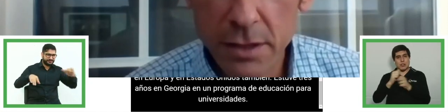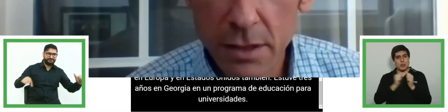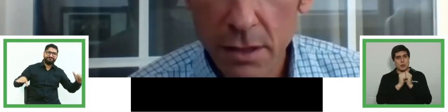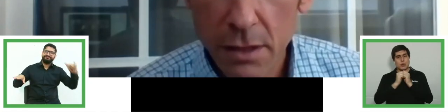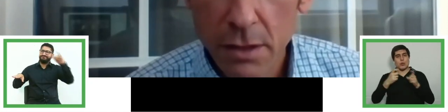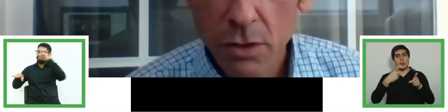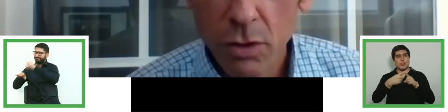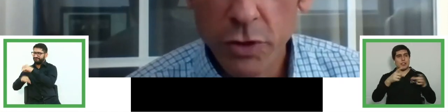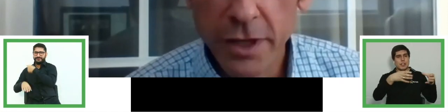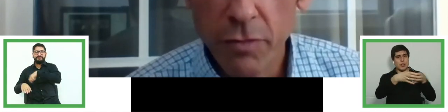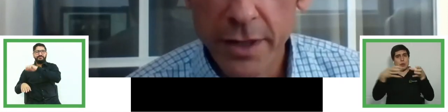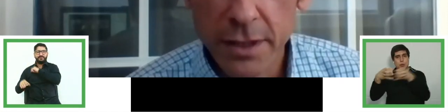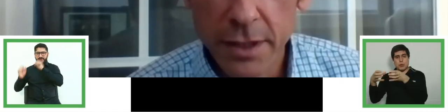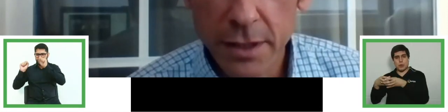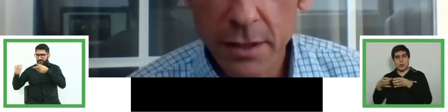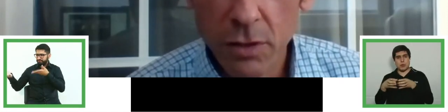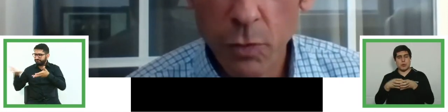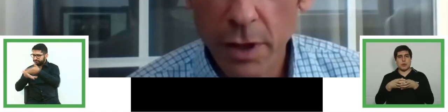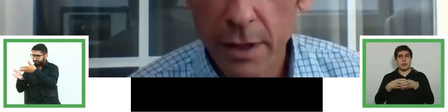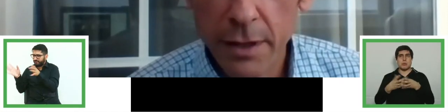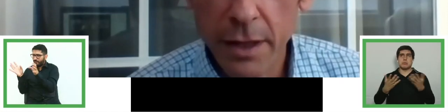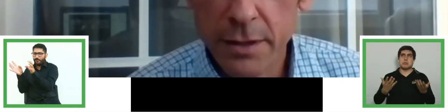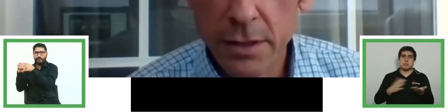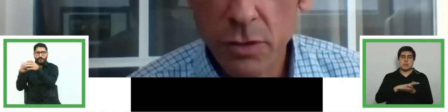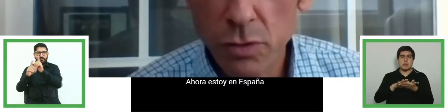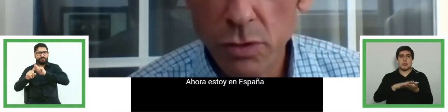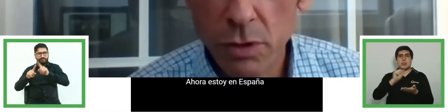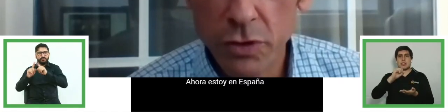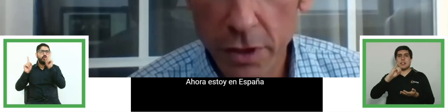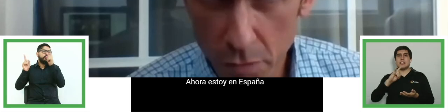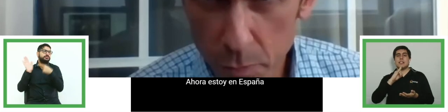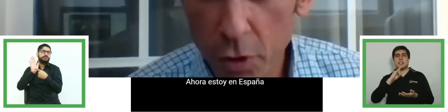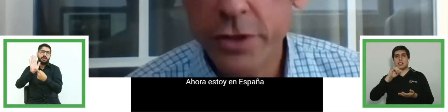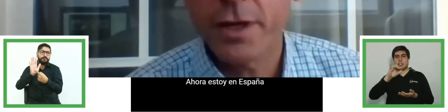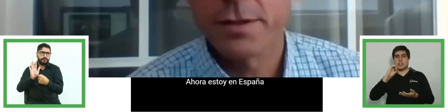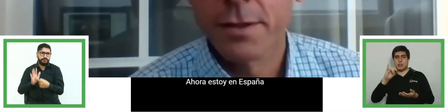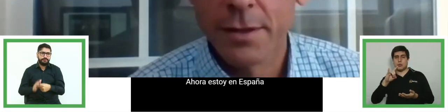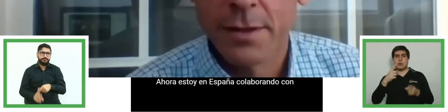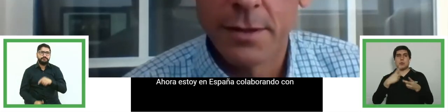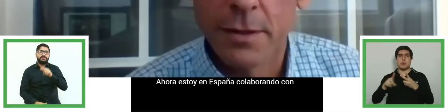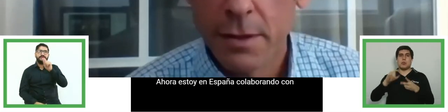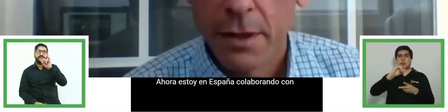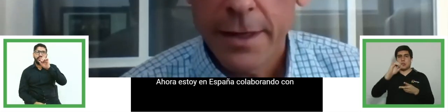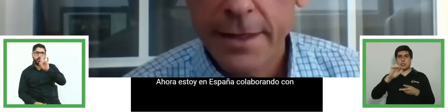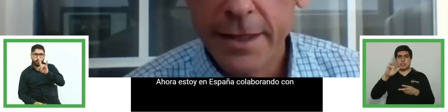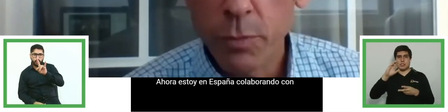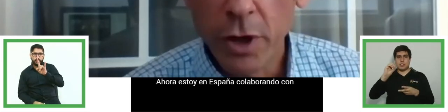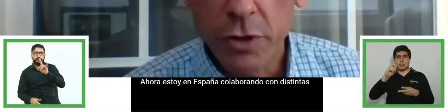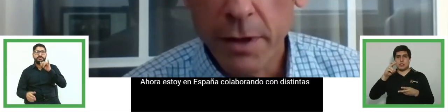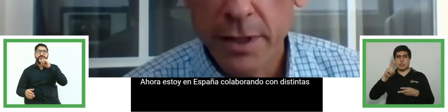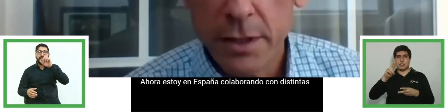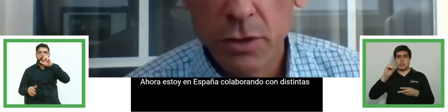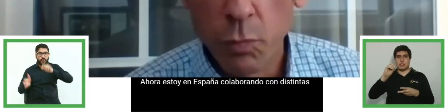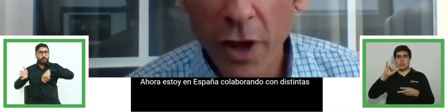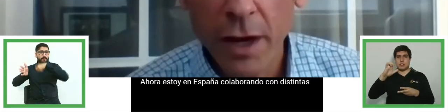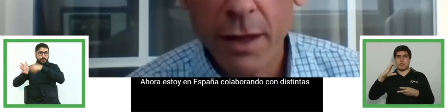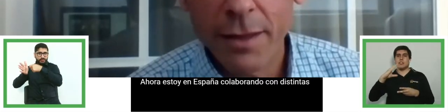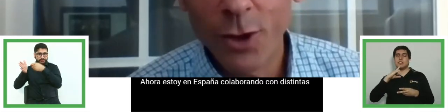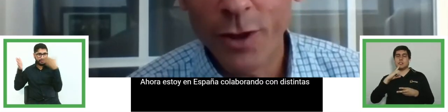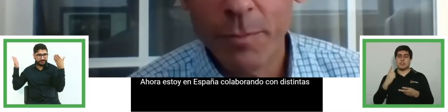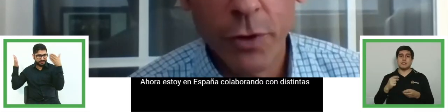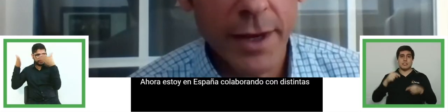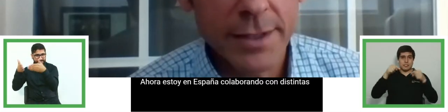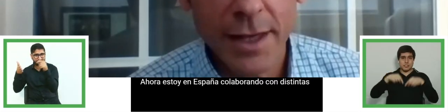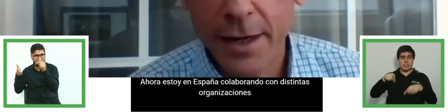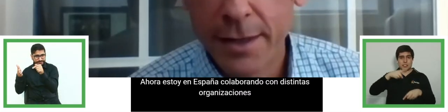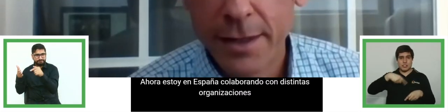D3ACT, ITU, Zero Project. And well, I'm very thankful to be here and